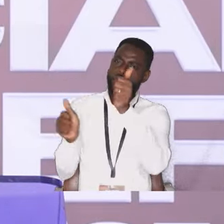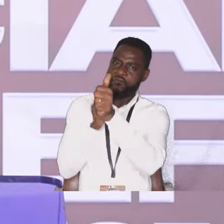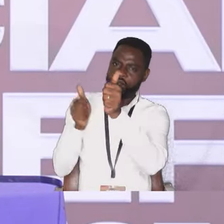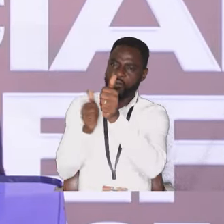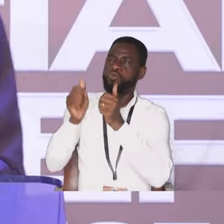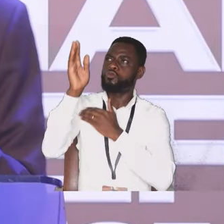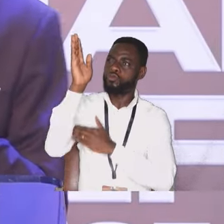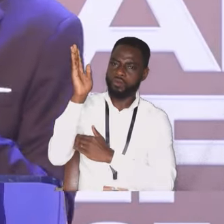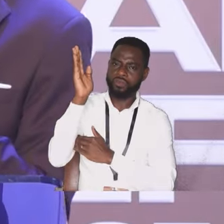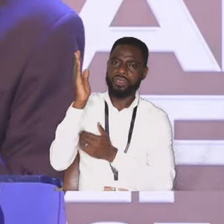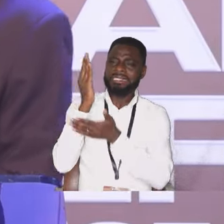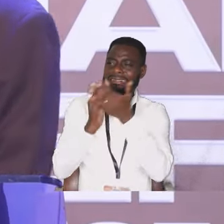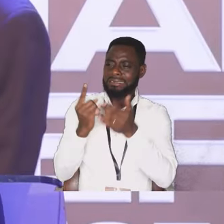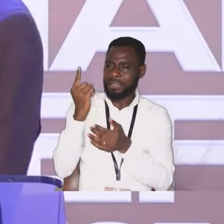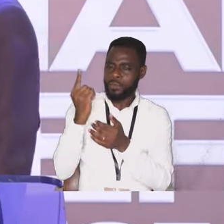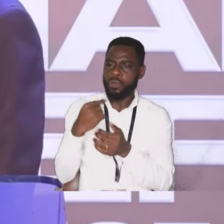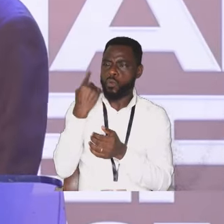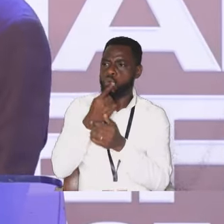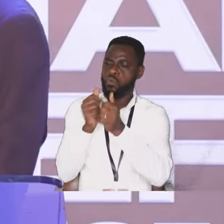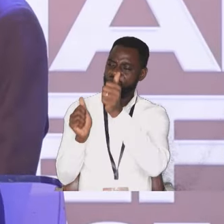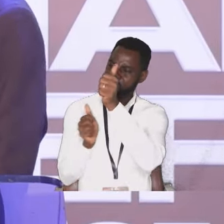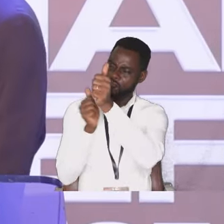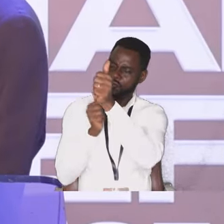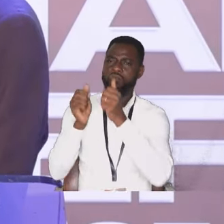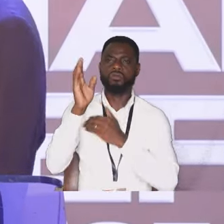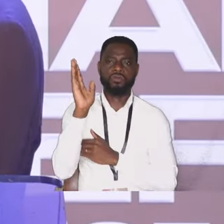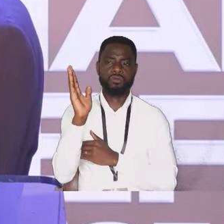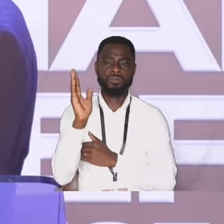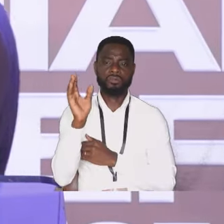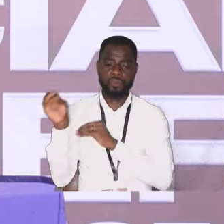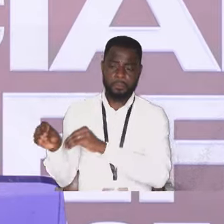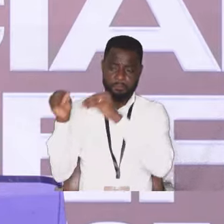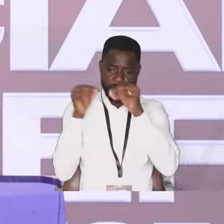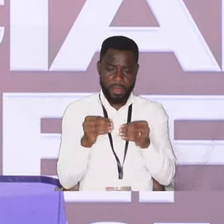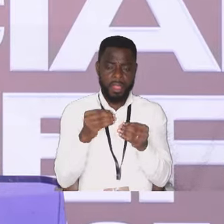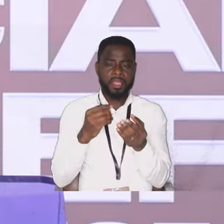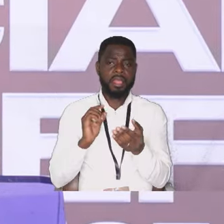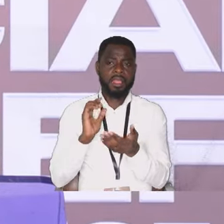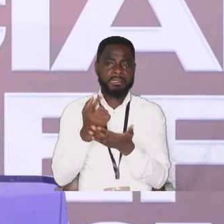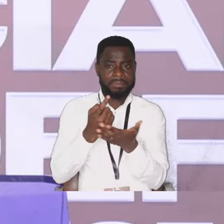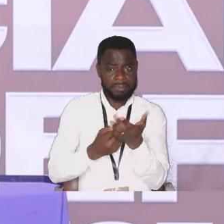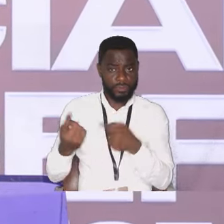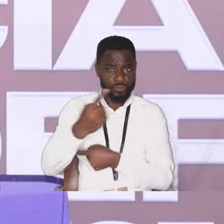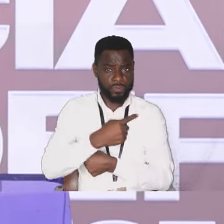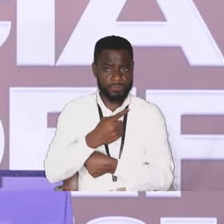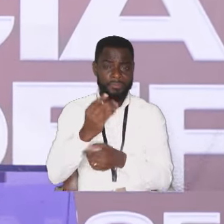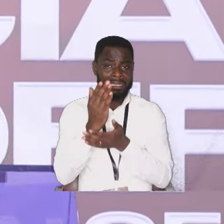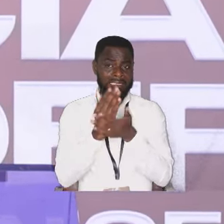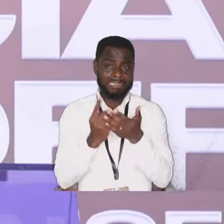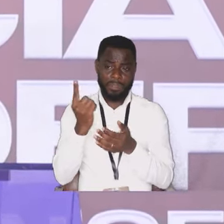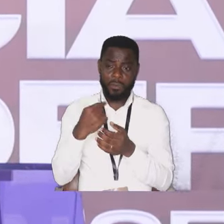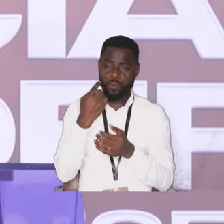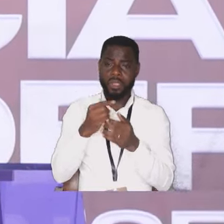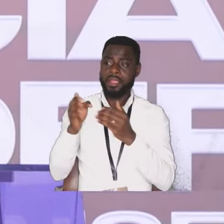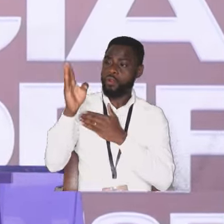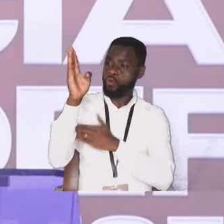who is a godly person. So putting it in the context of our discussion today, someone who is a godly leader,